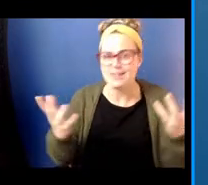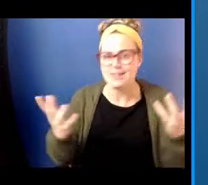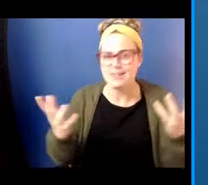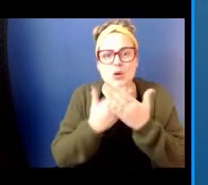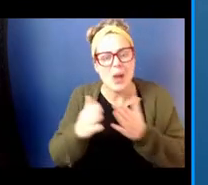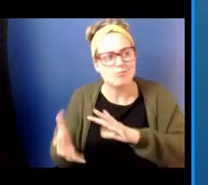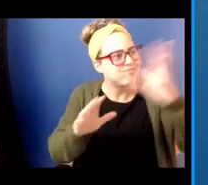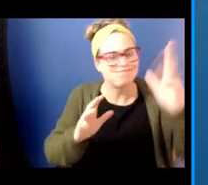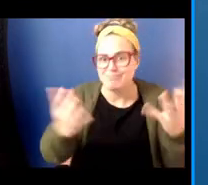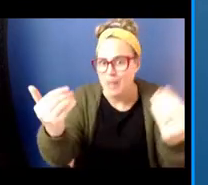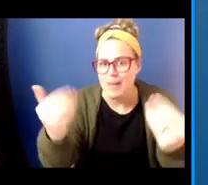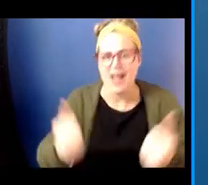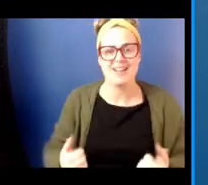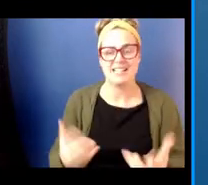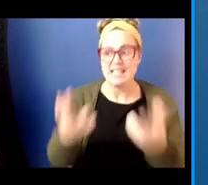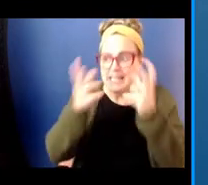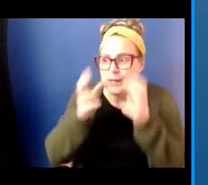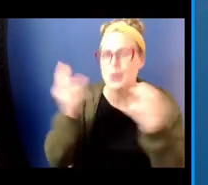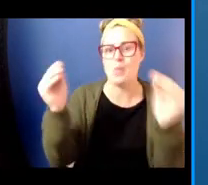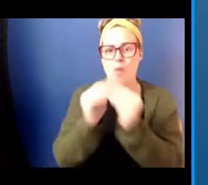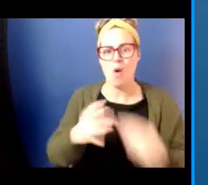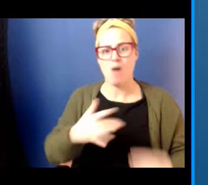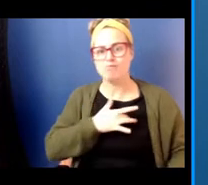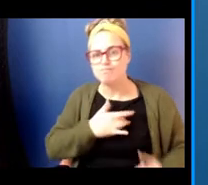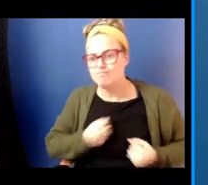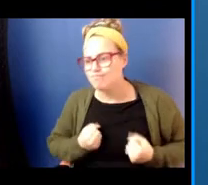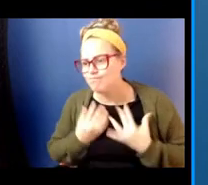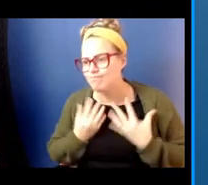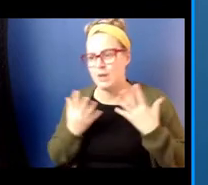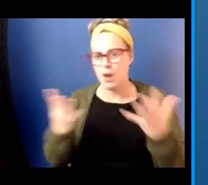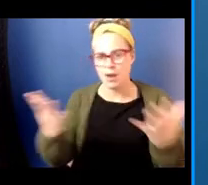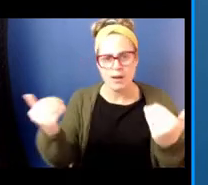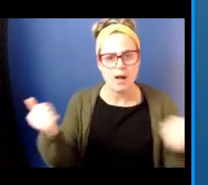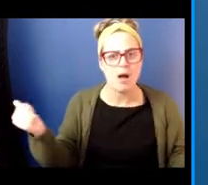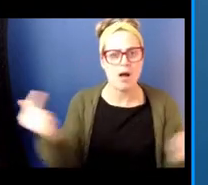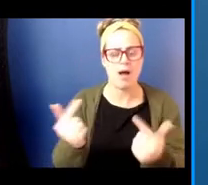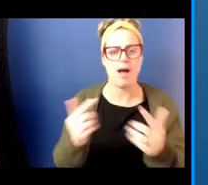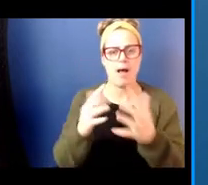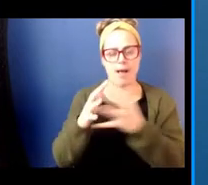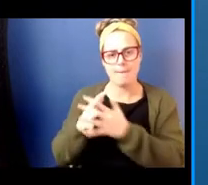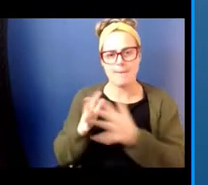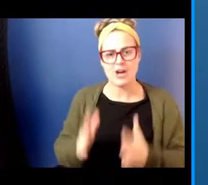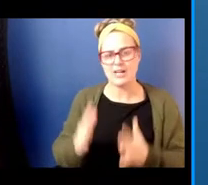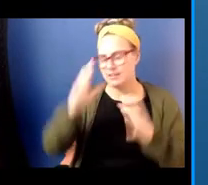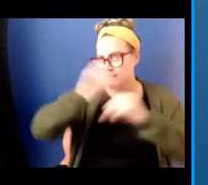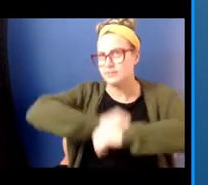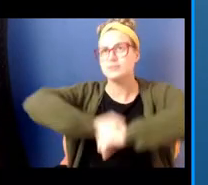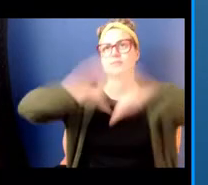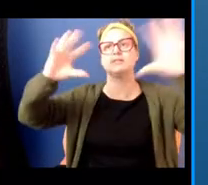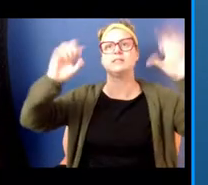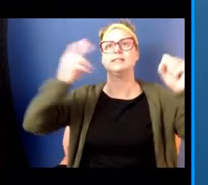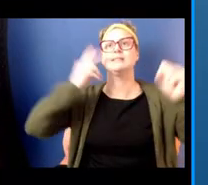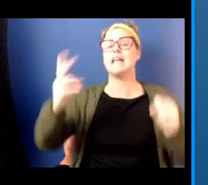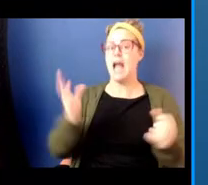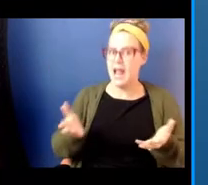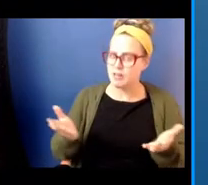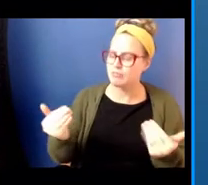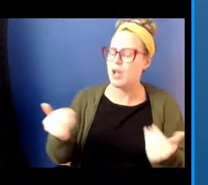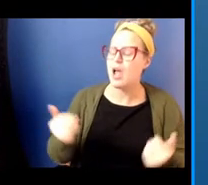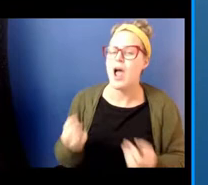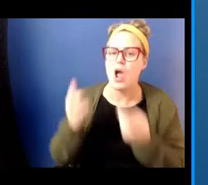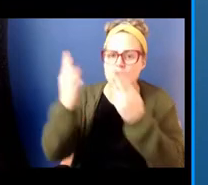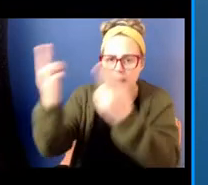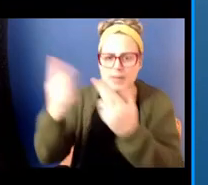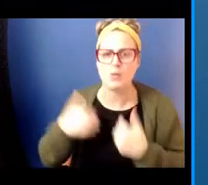so I urge us to support the president's proposal thank you I get back the balance of my time